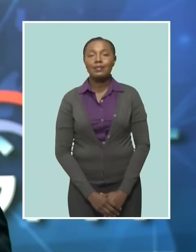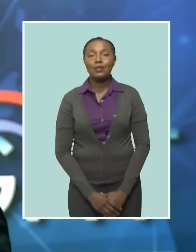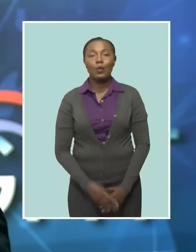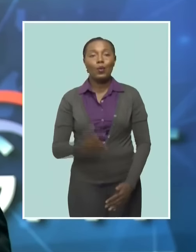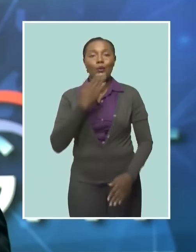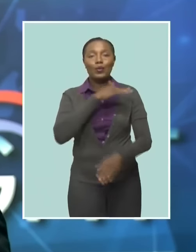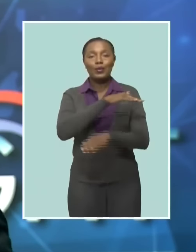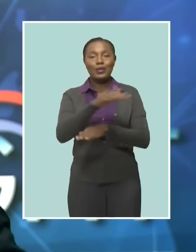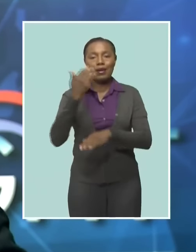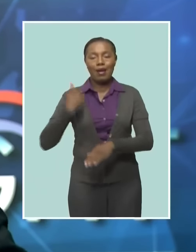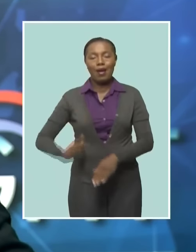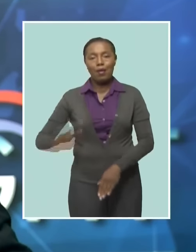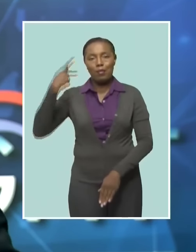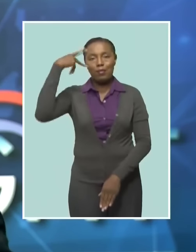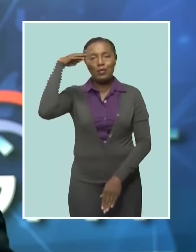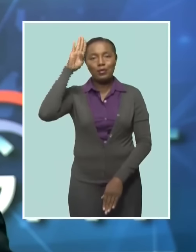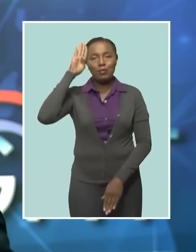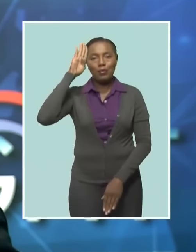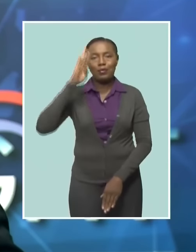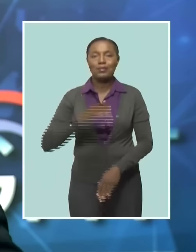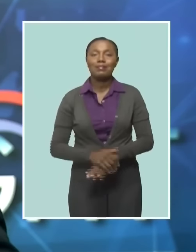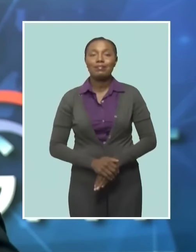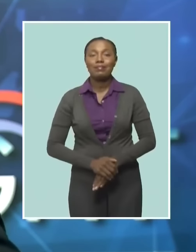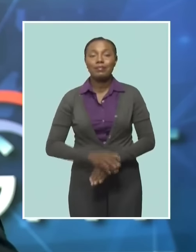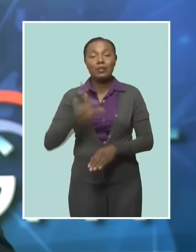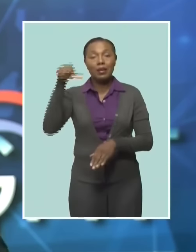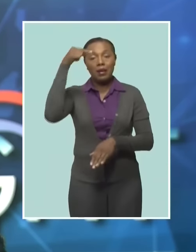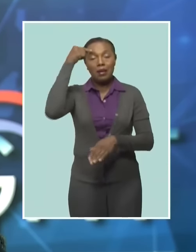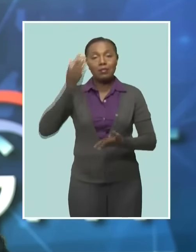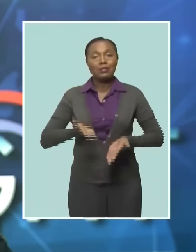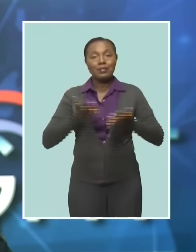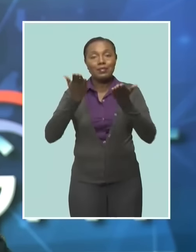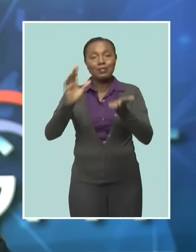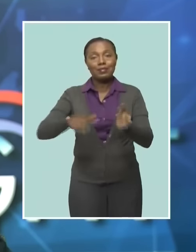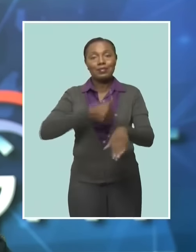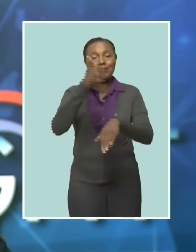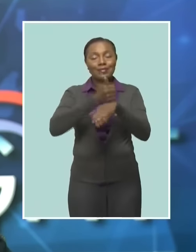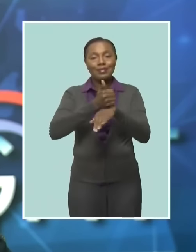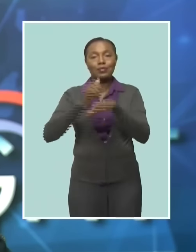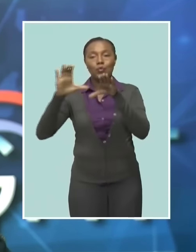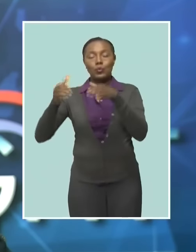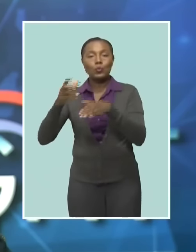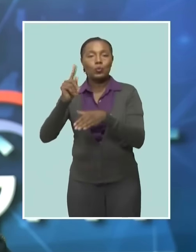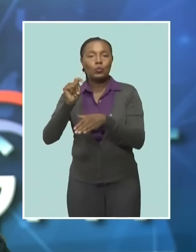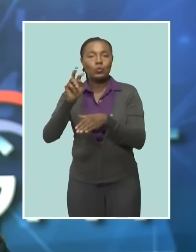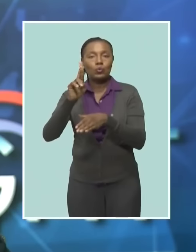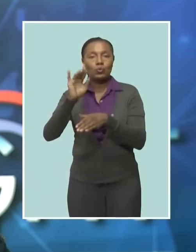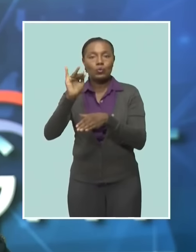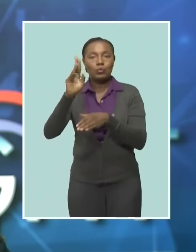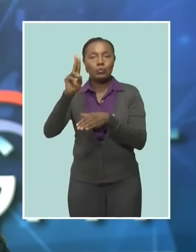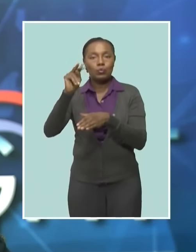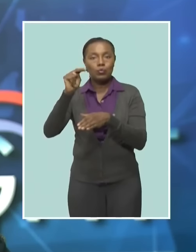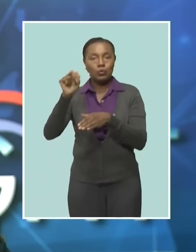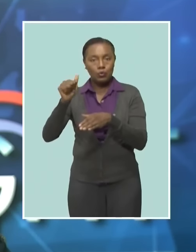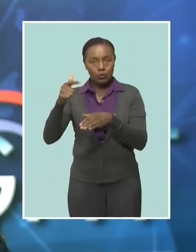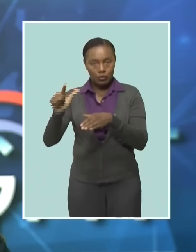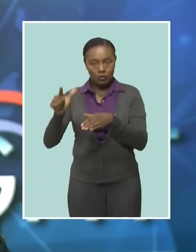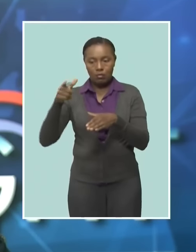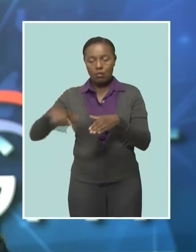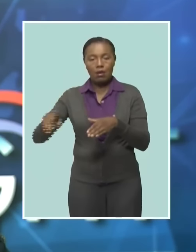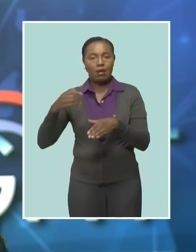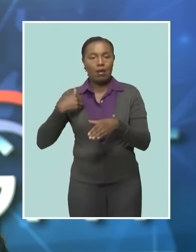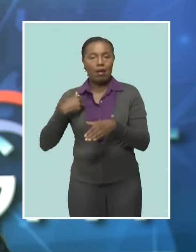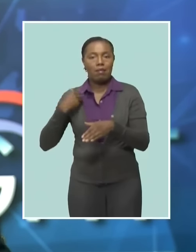Good evening, I'm Pearson Bowen. Government is proposing to establish a tribunal through which people with disabilities could have